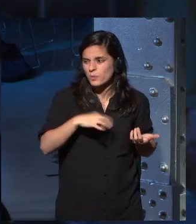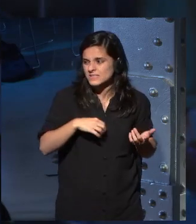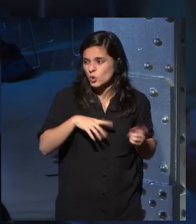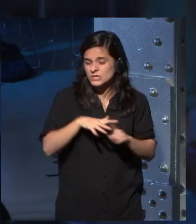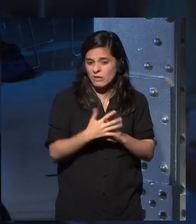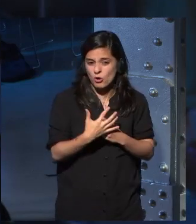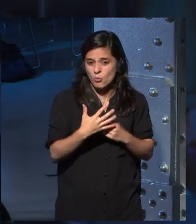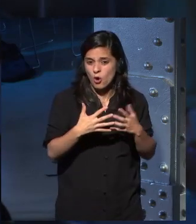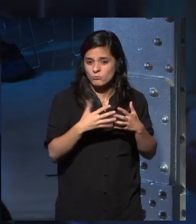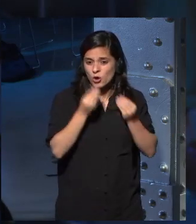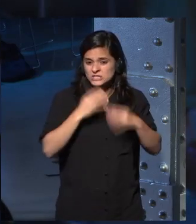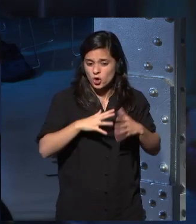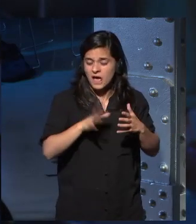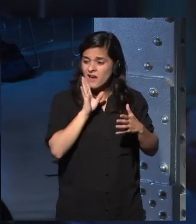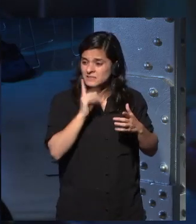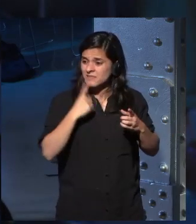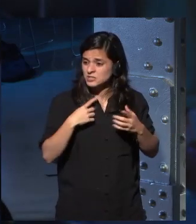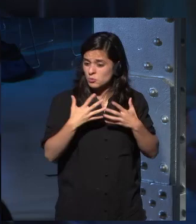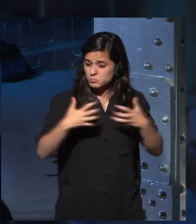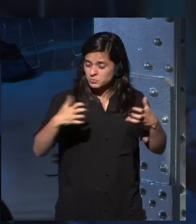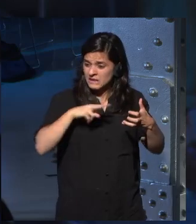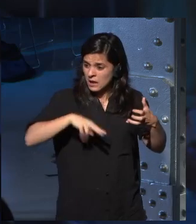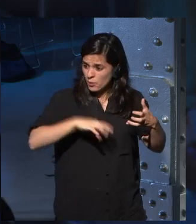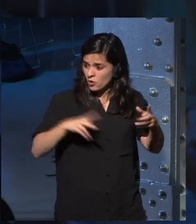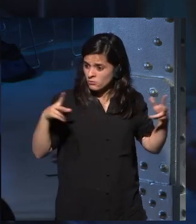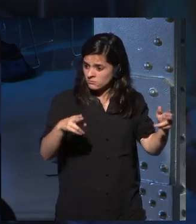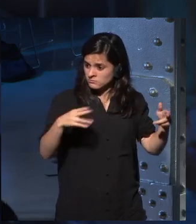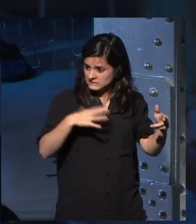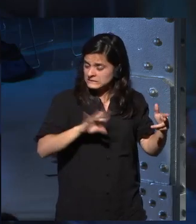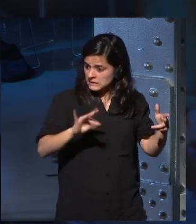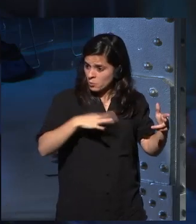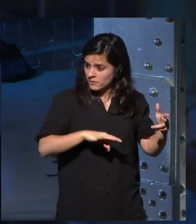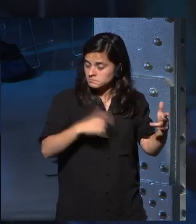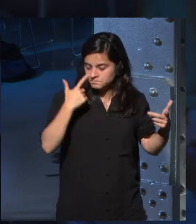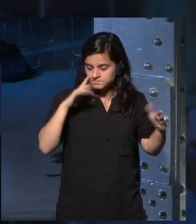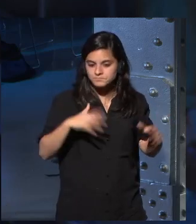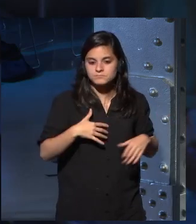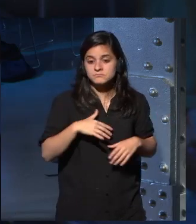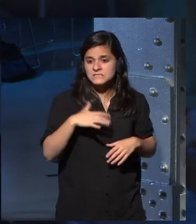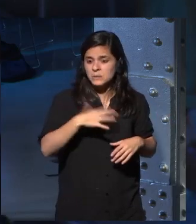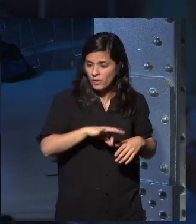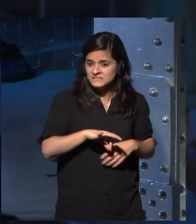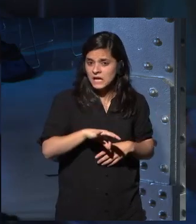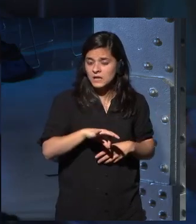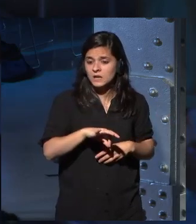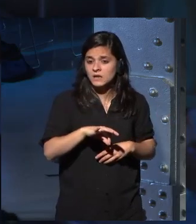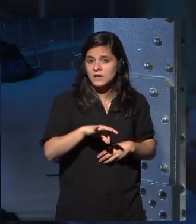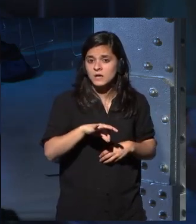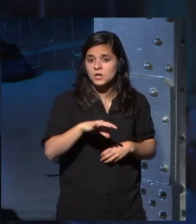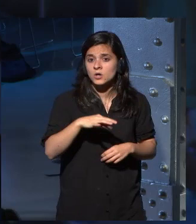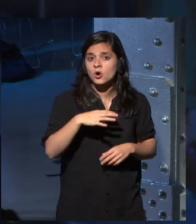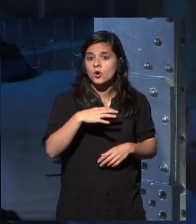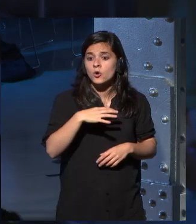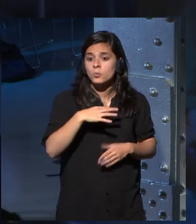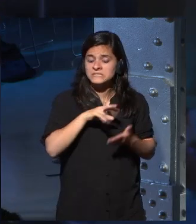that you refer to. Yes, Yeah. let's do that. And perhaps I can read